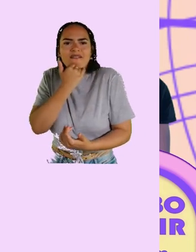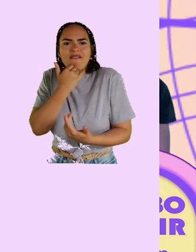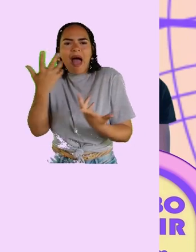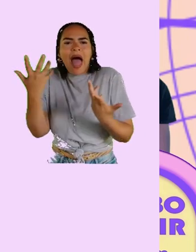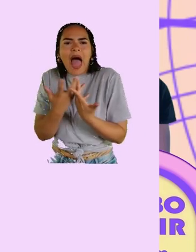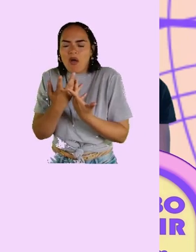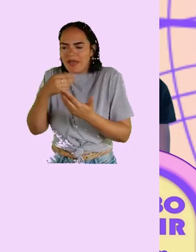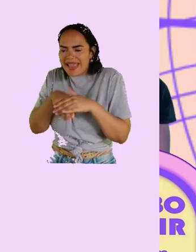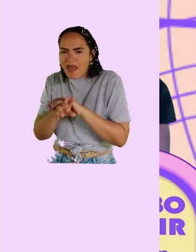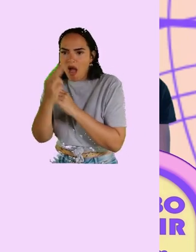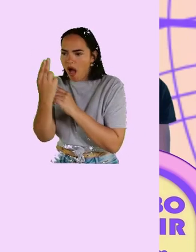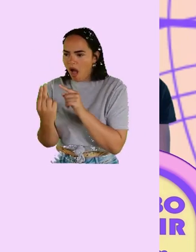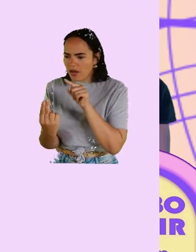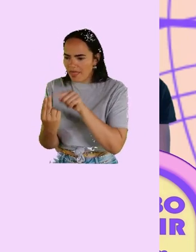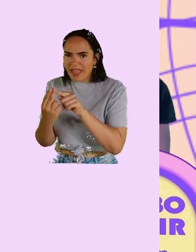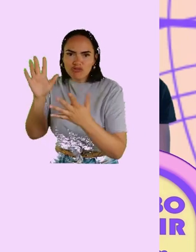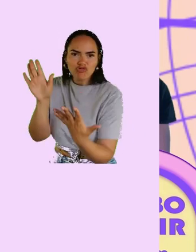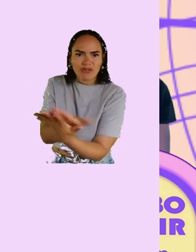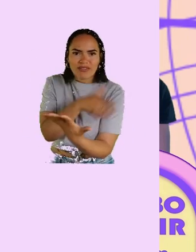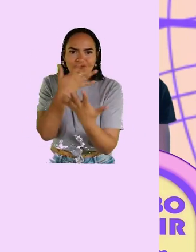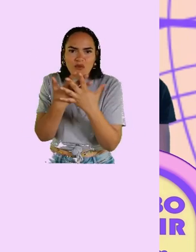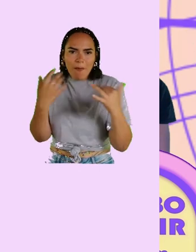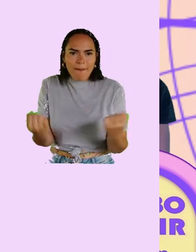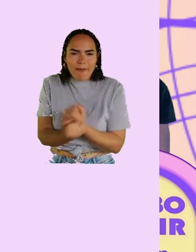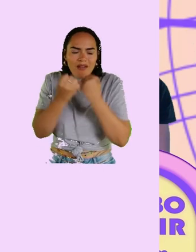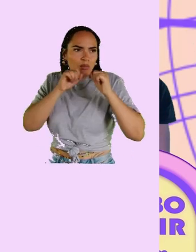have the transformative power that we claim it does?